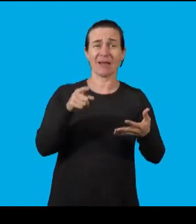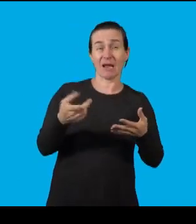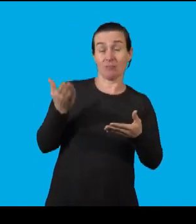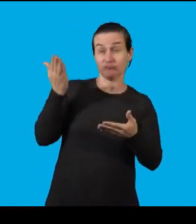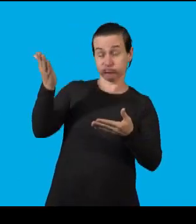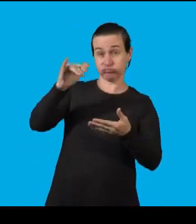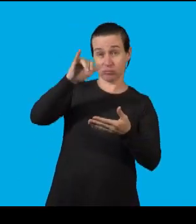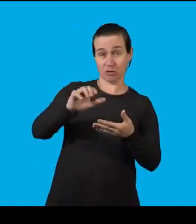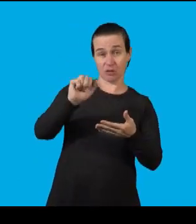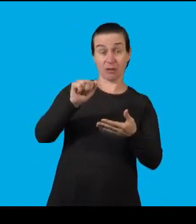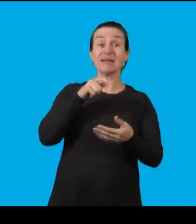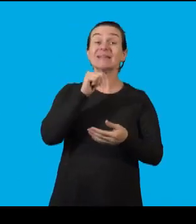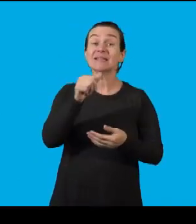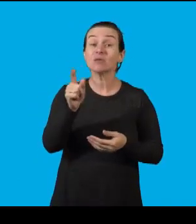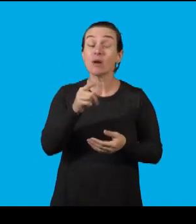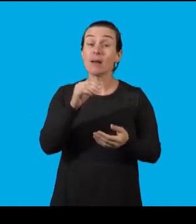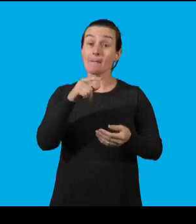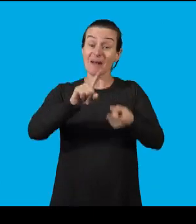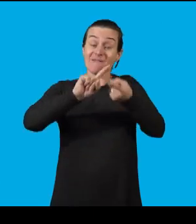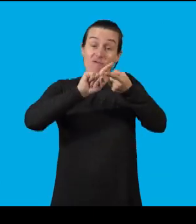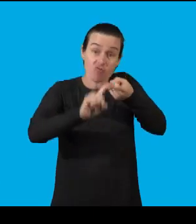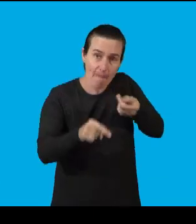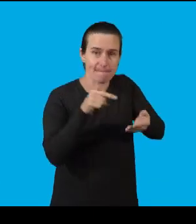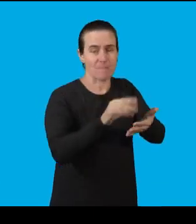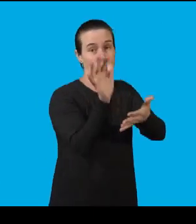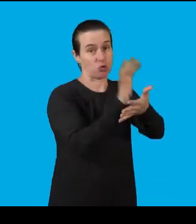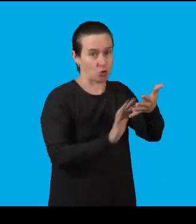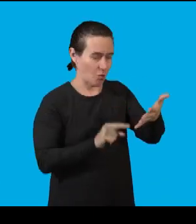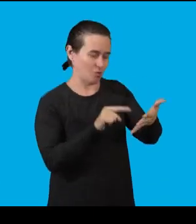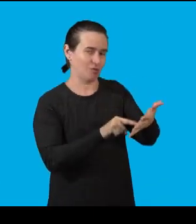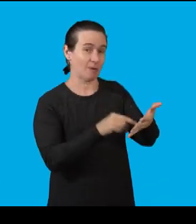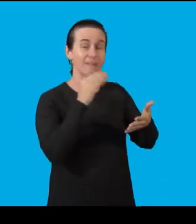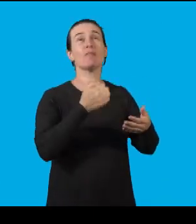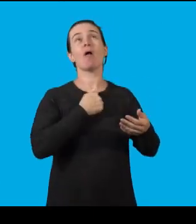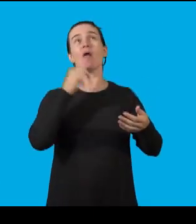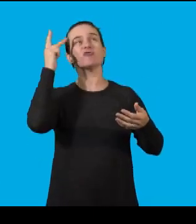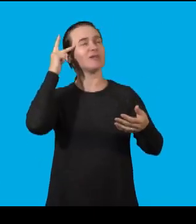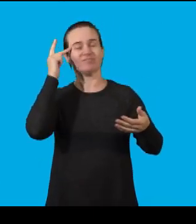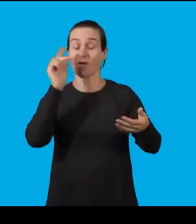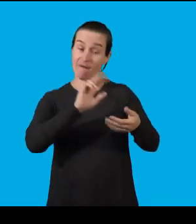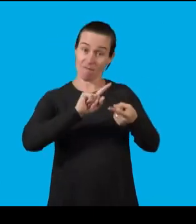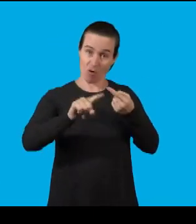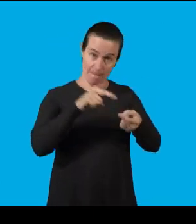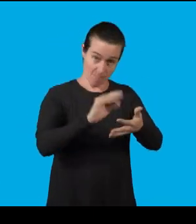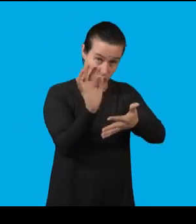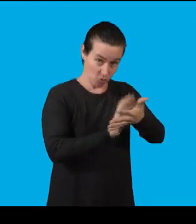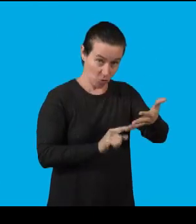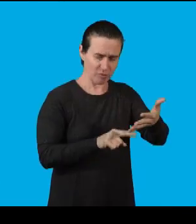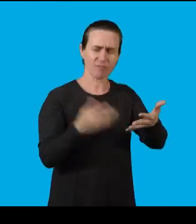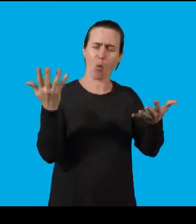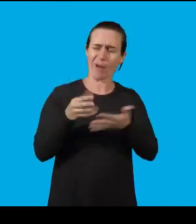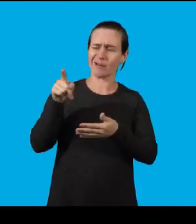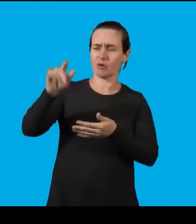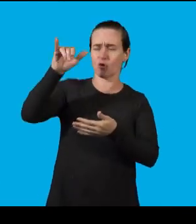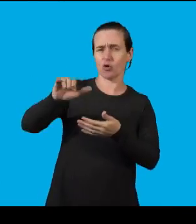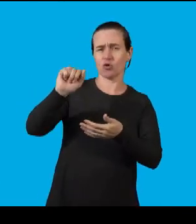source. That tells you that you cannot use your own knowledge. It's according to the source. Why was it decided at